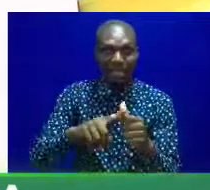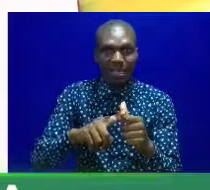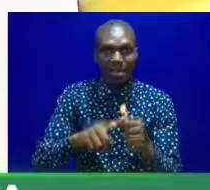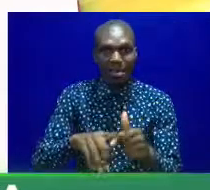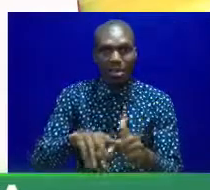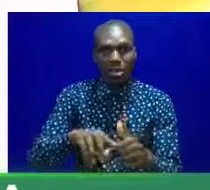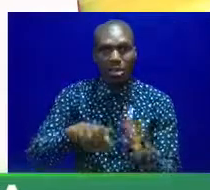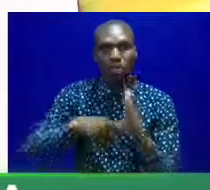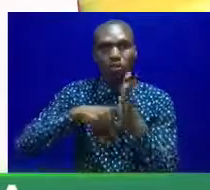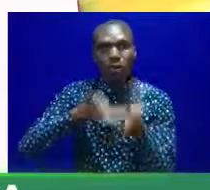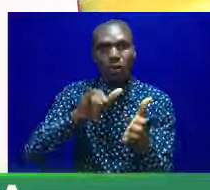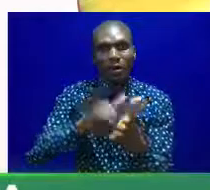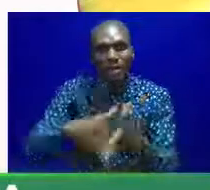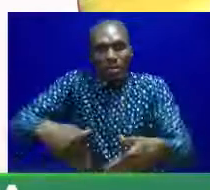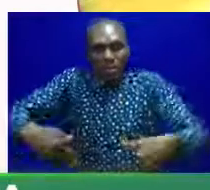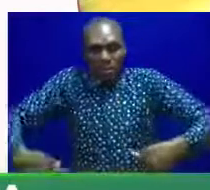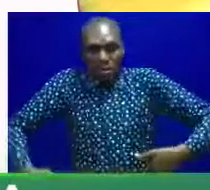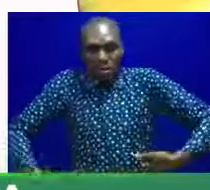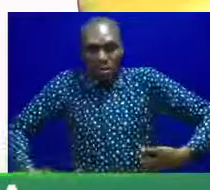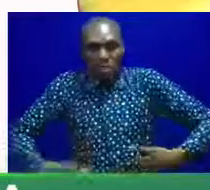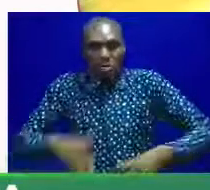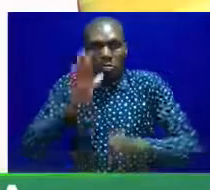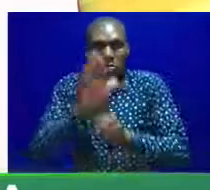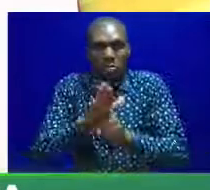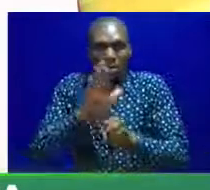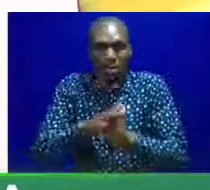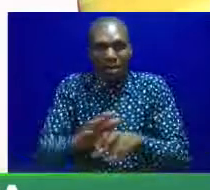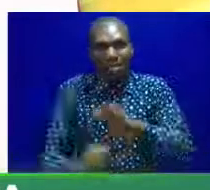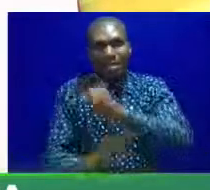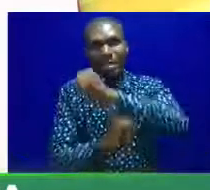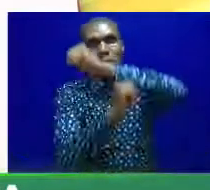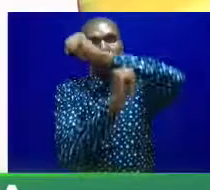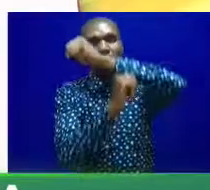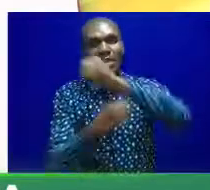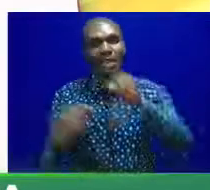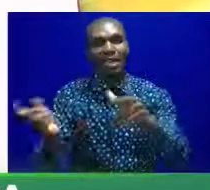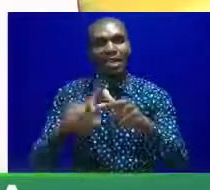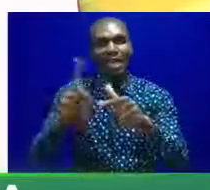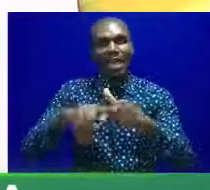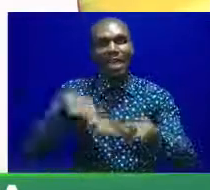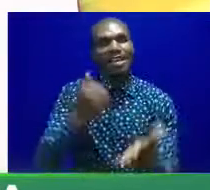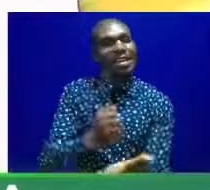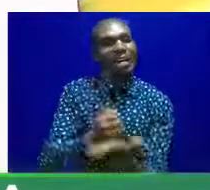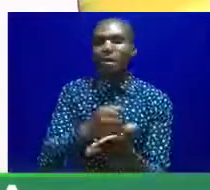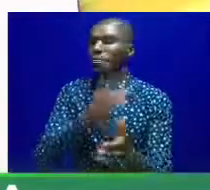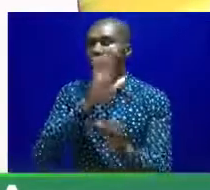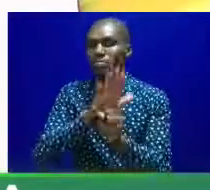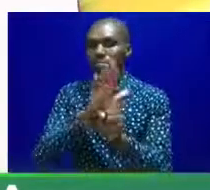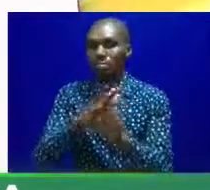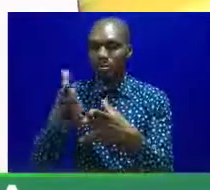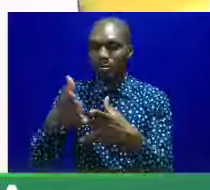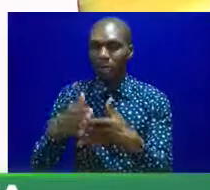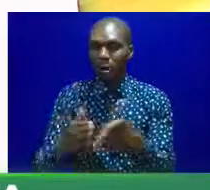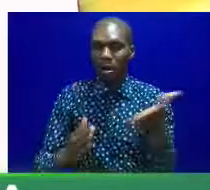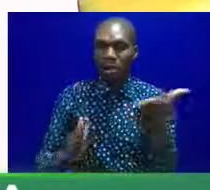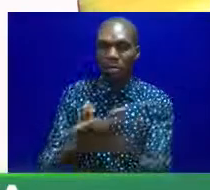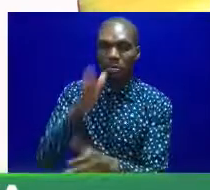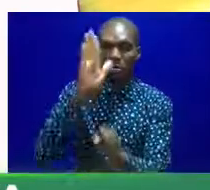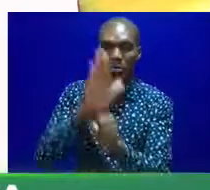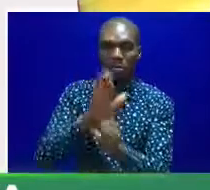kia una abasaibonsi banyorire Gusii irua wokoene kia una bakonya kire wetera asedi project au